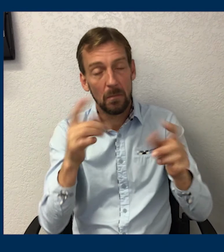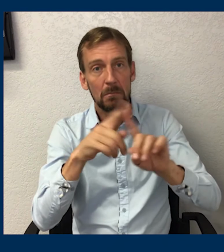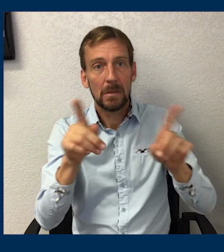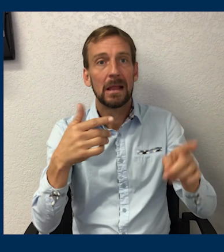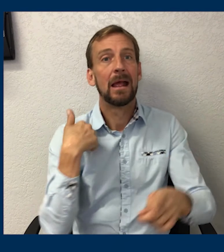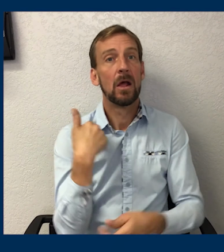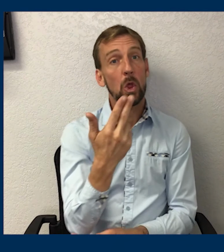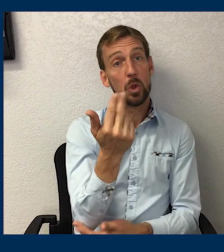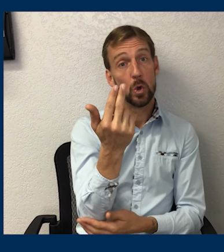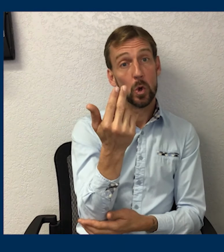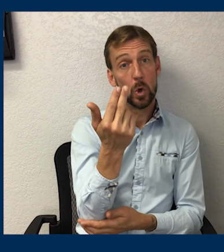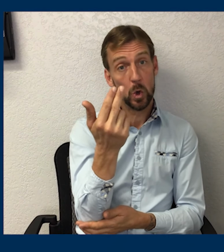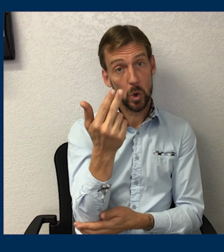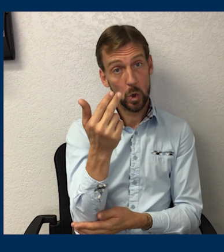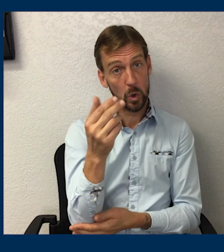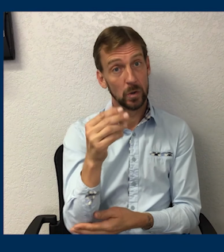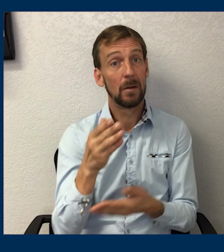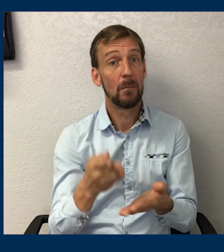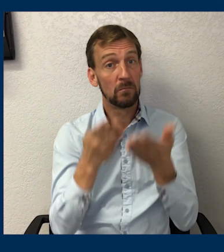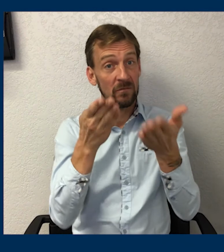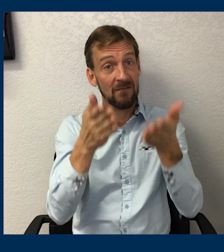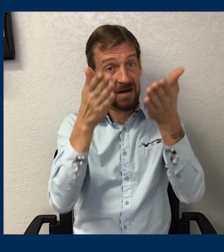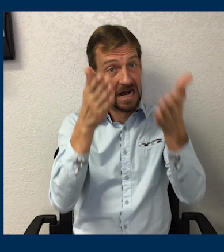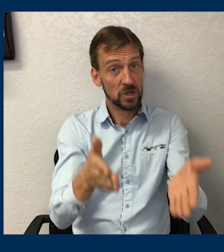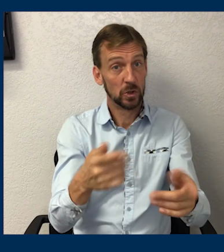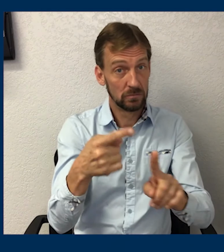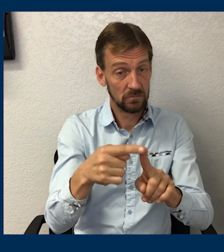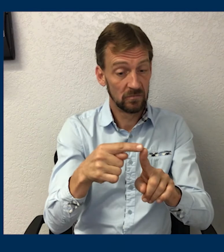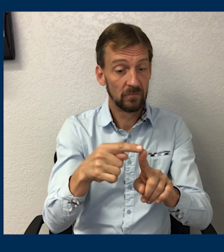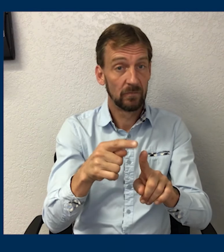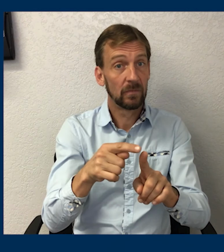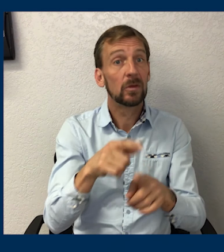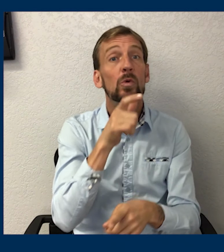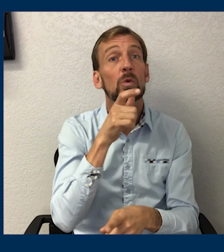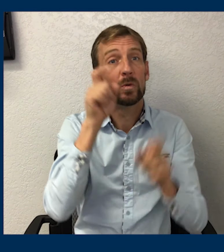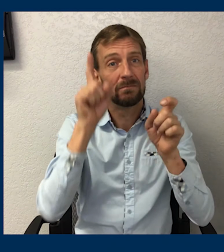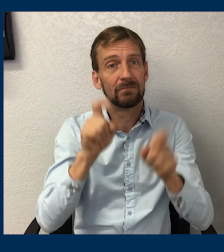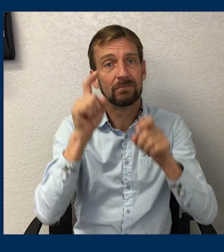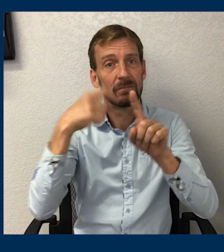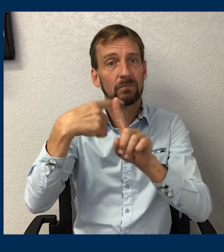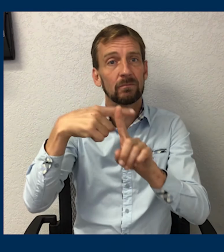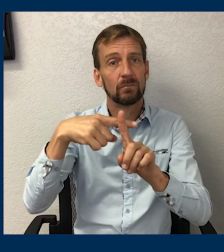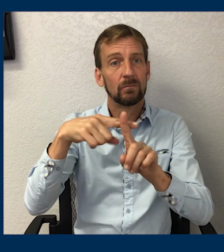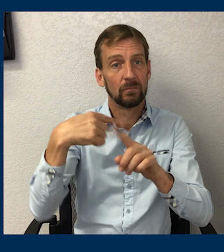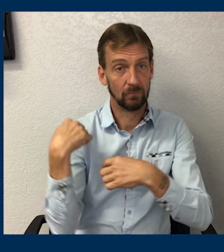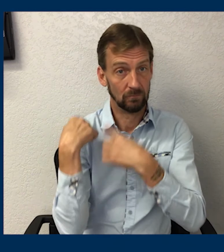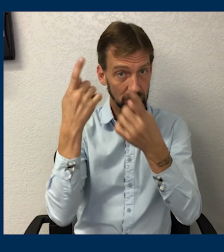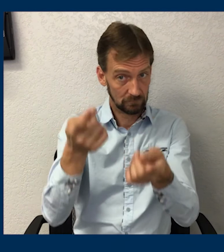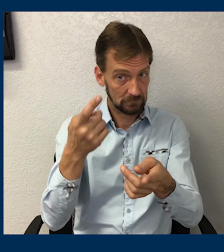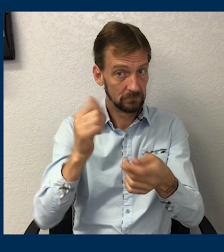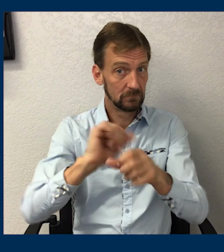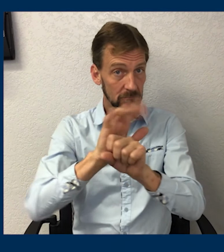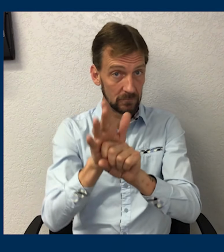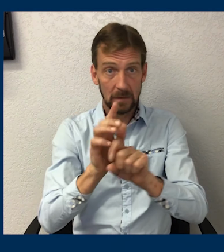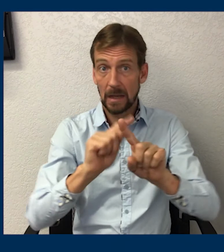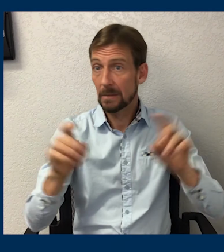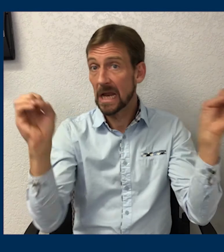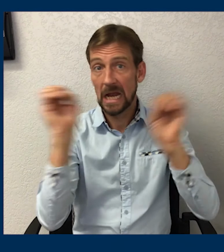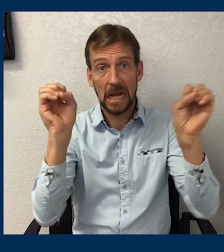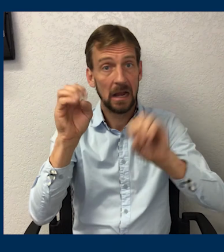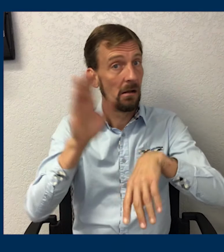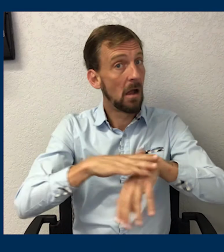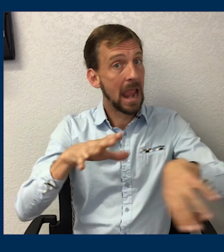providers, physicians or advanced practice providers, that have tested positive over the pandemic, and none of them are on leave